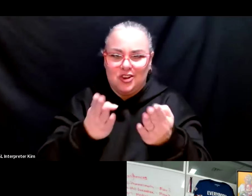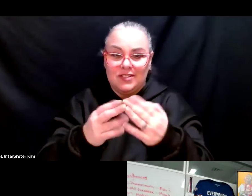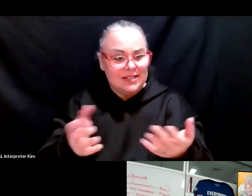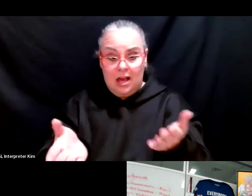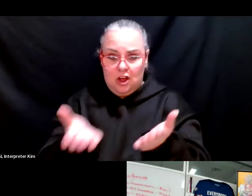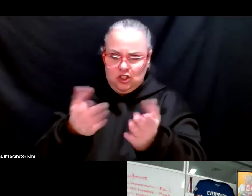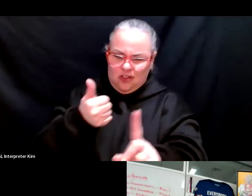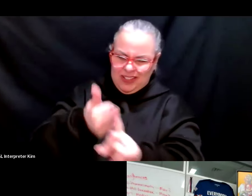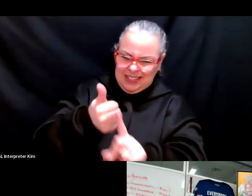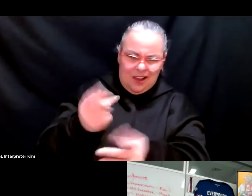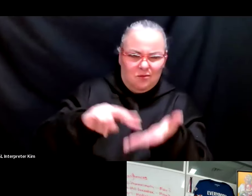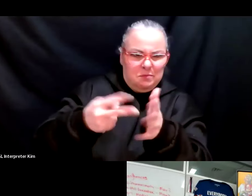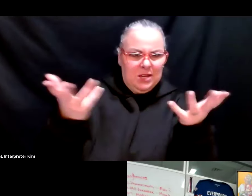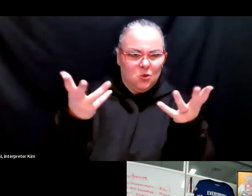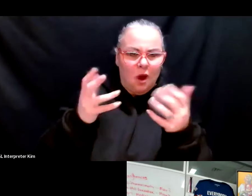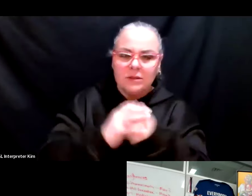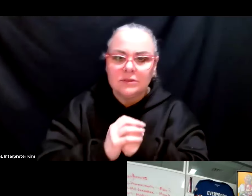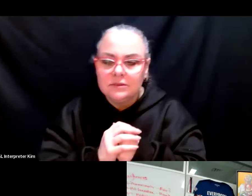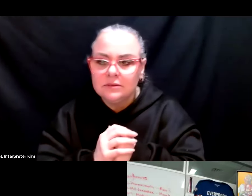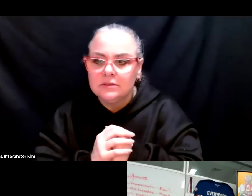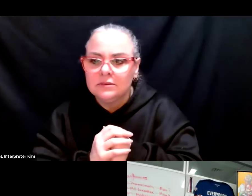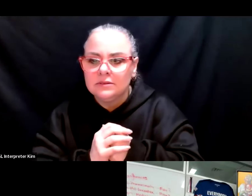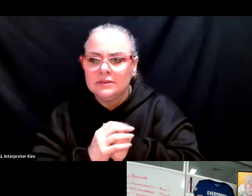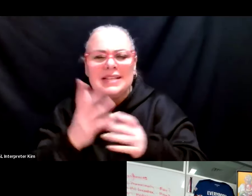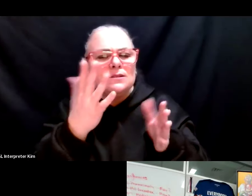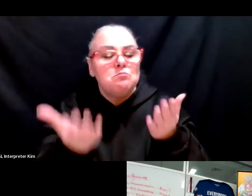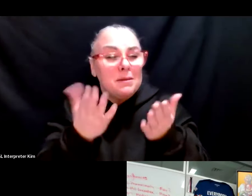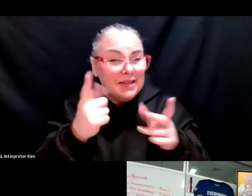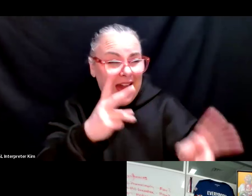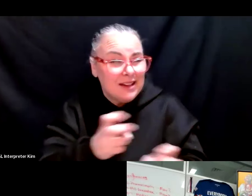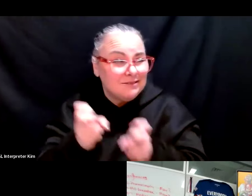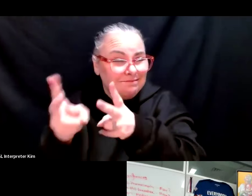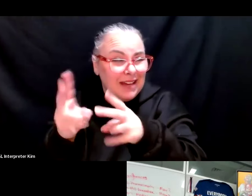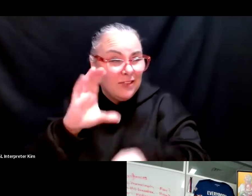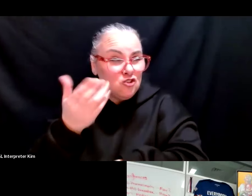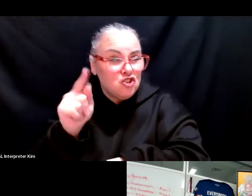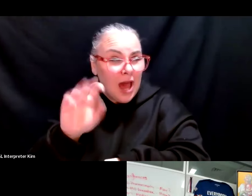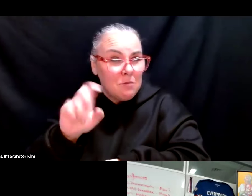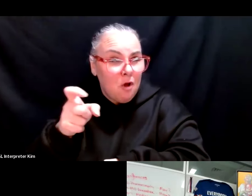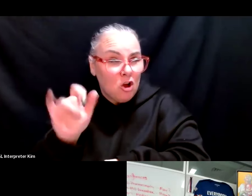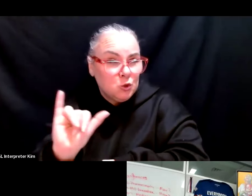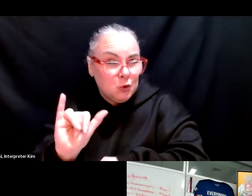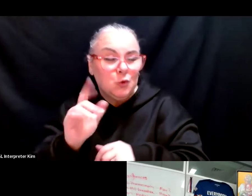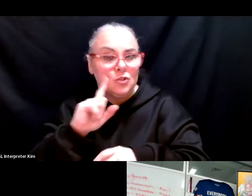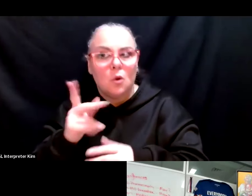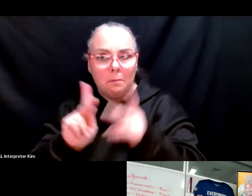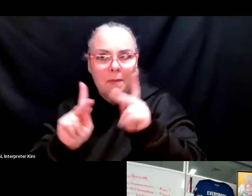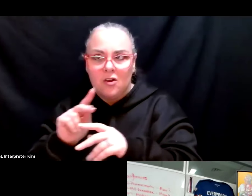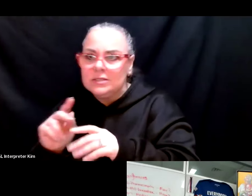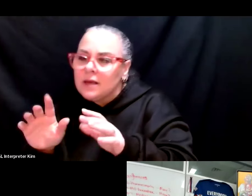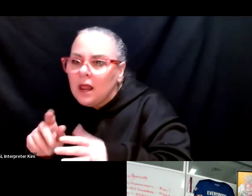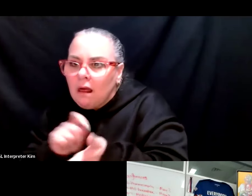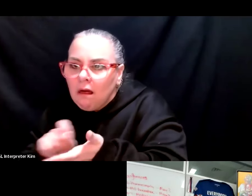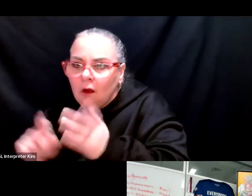are. And also if someone could put that information in the chat so parents could actually see it as you talk about it, that would be great. Thank